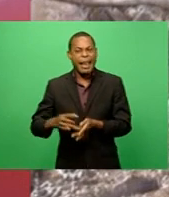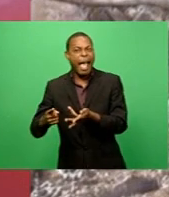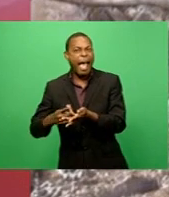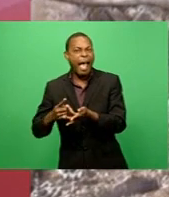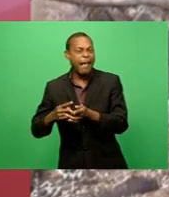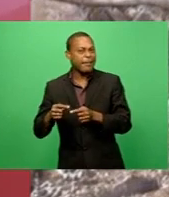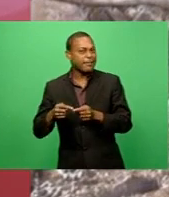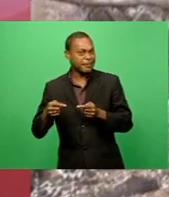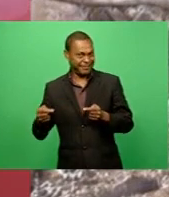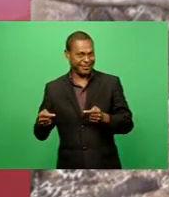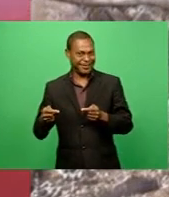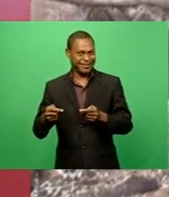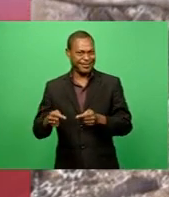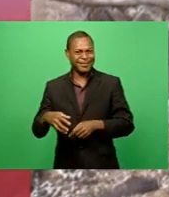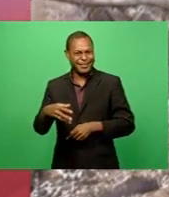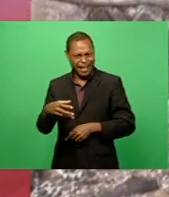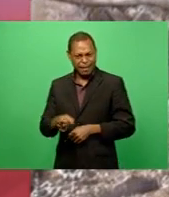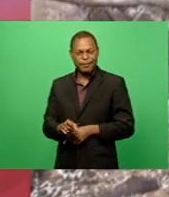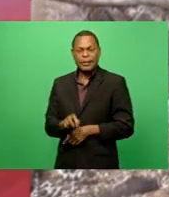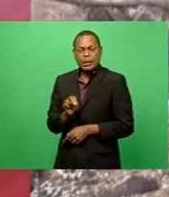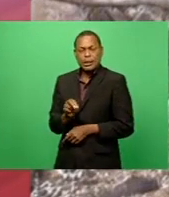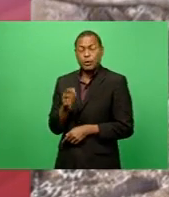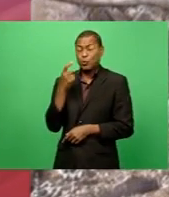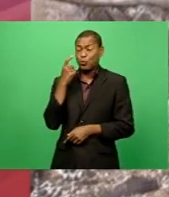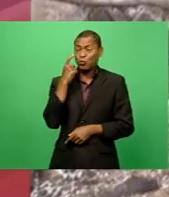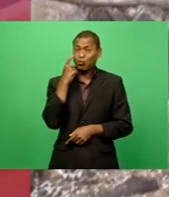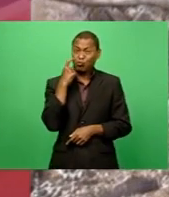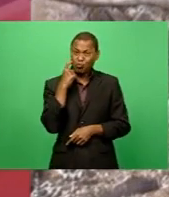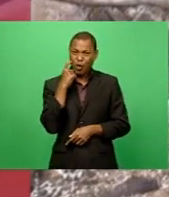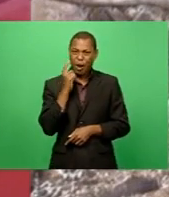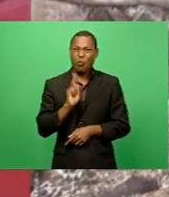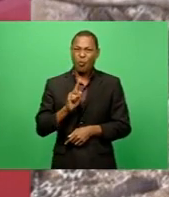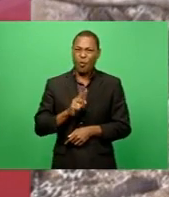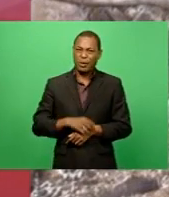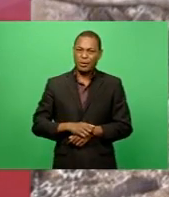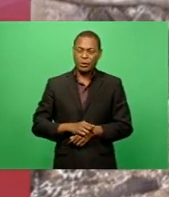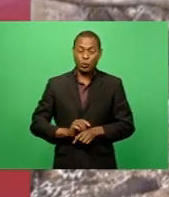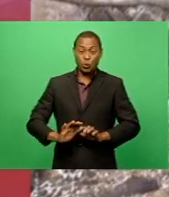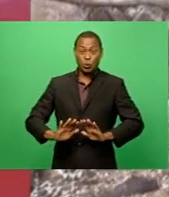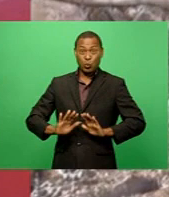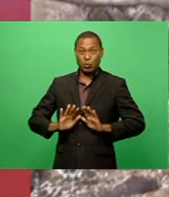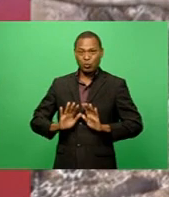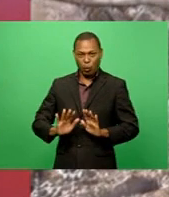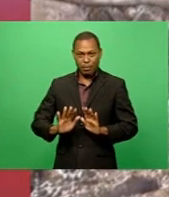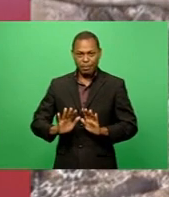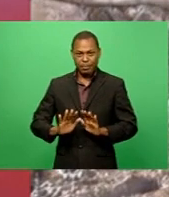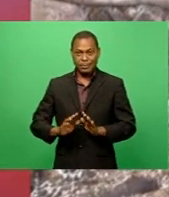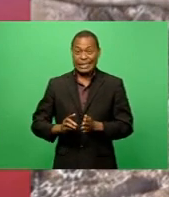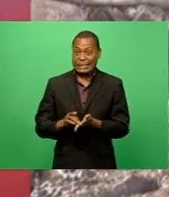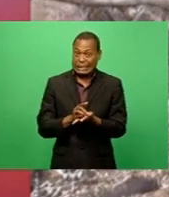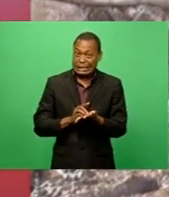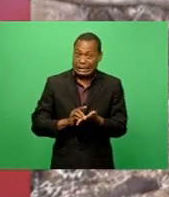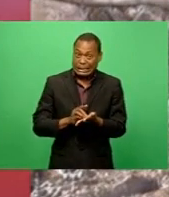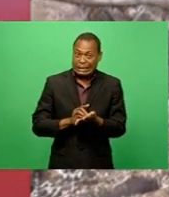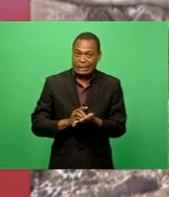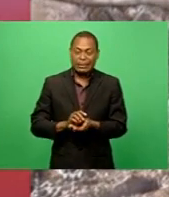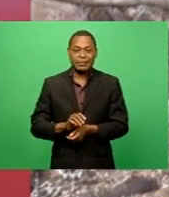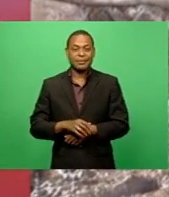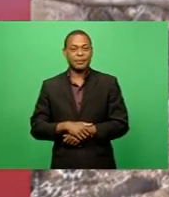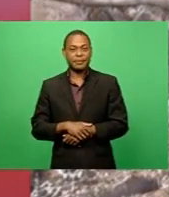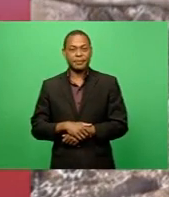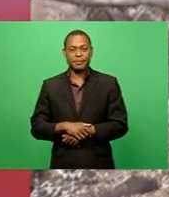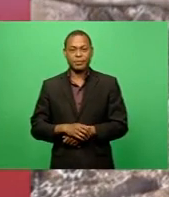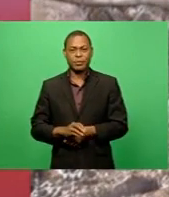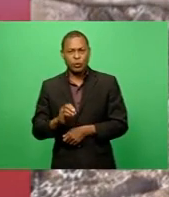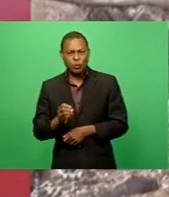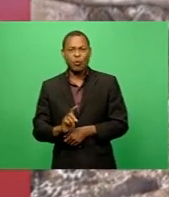measures, which means that we have to try and get to find any still water. Tires need to be turned over and yards need